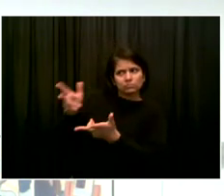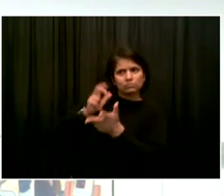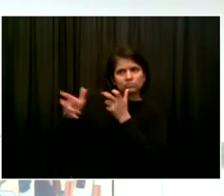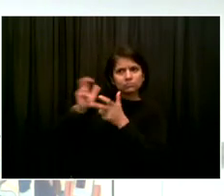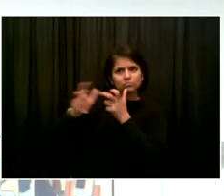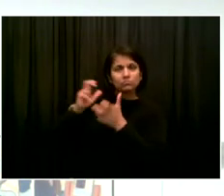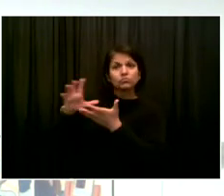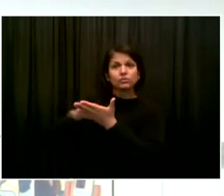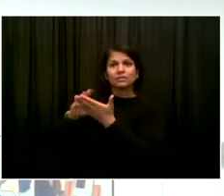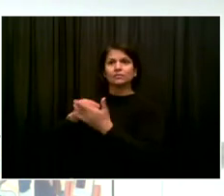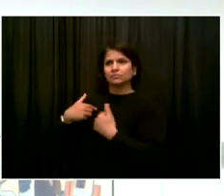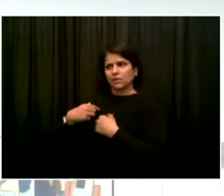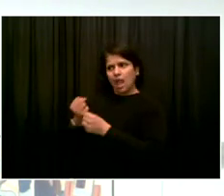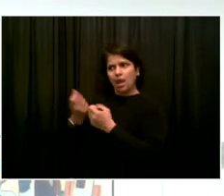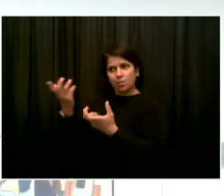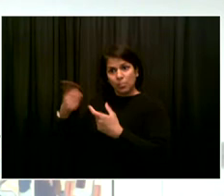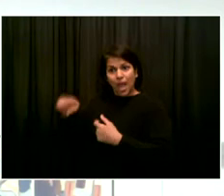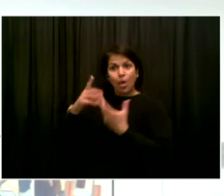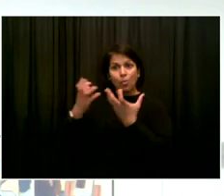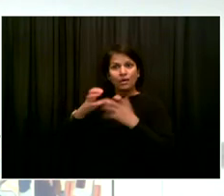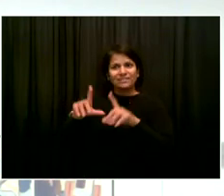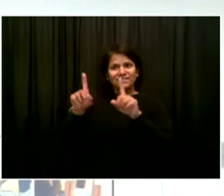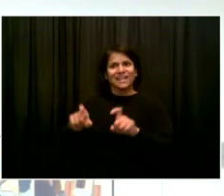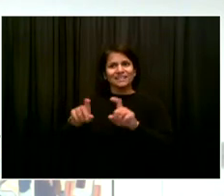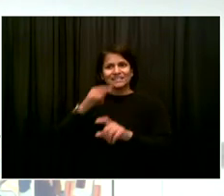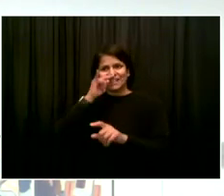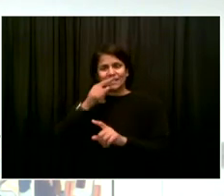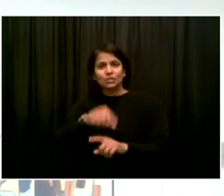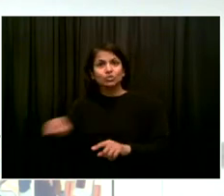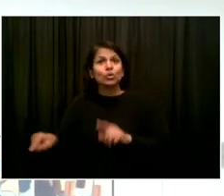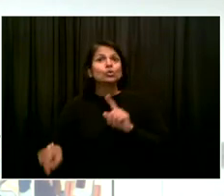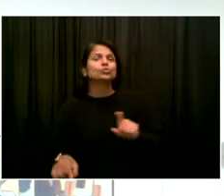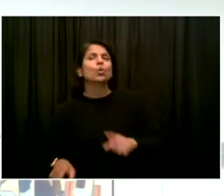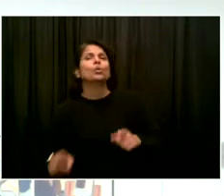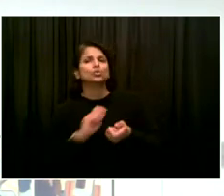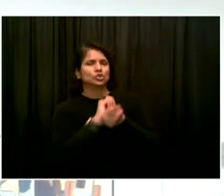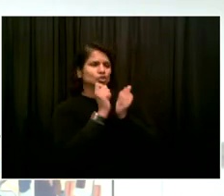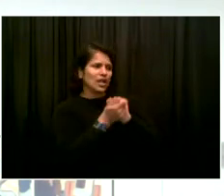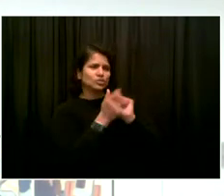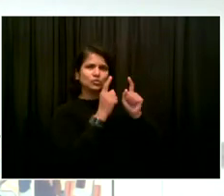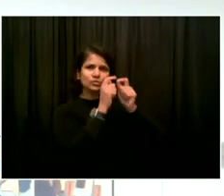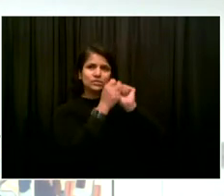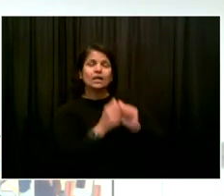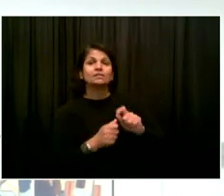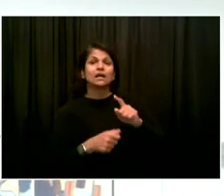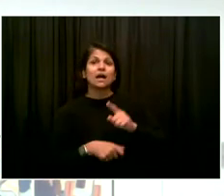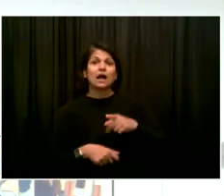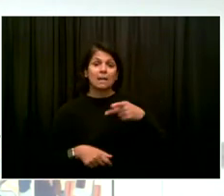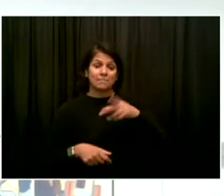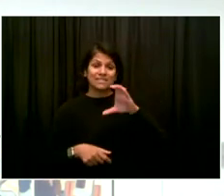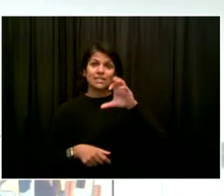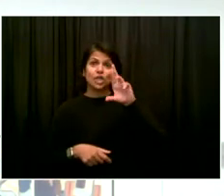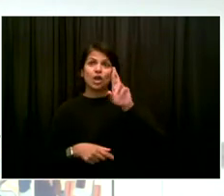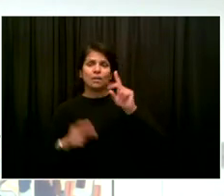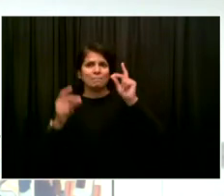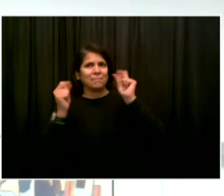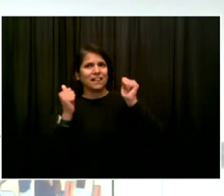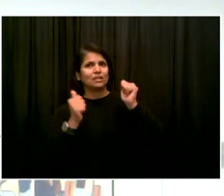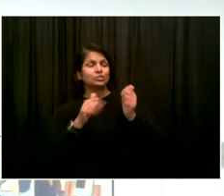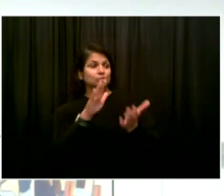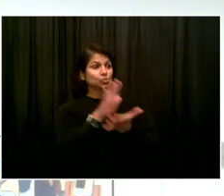that's why, we have made this adjustment in how the PCR testing in schools will occur going